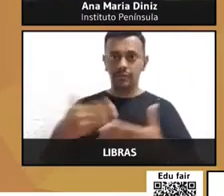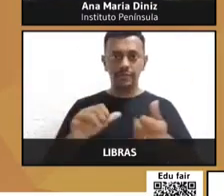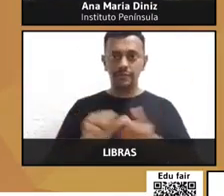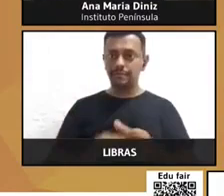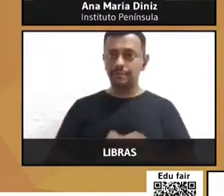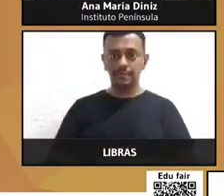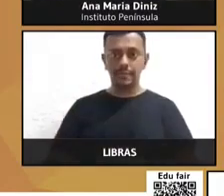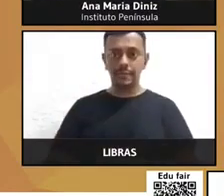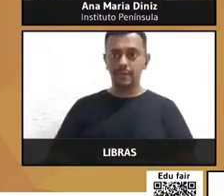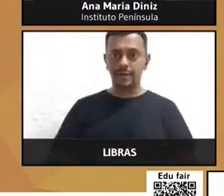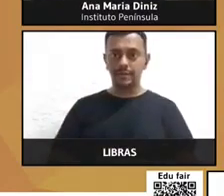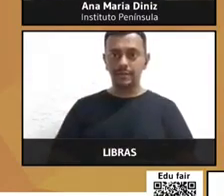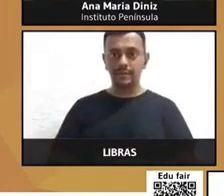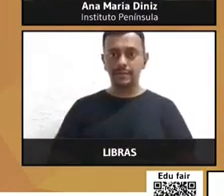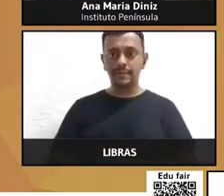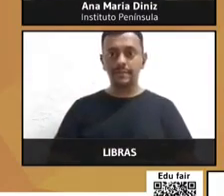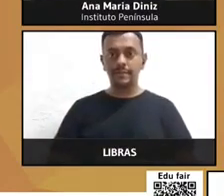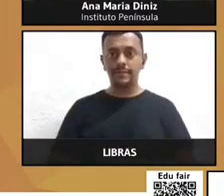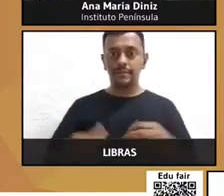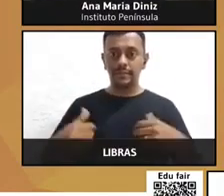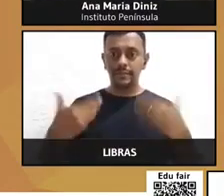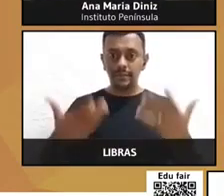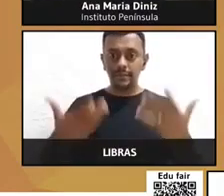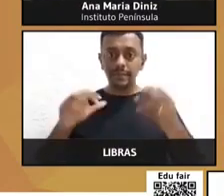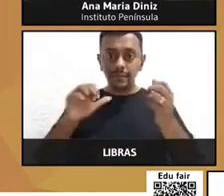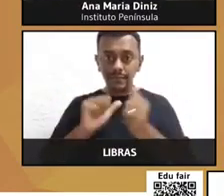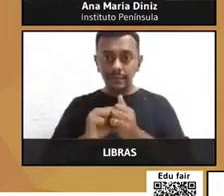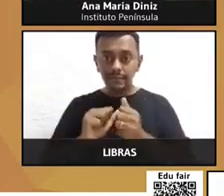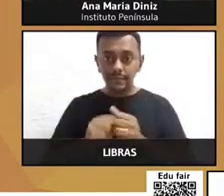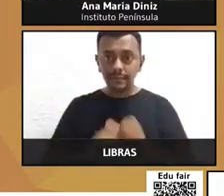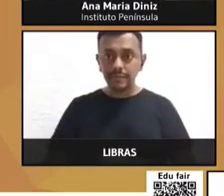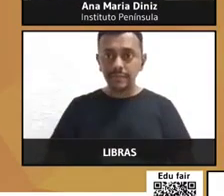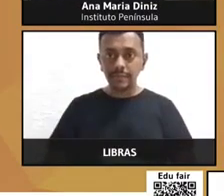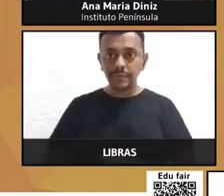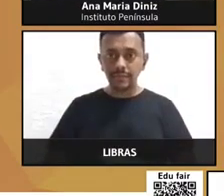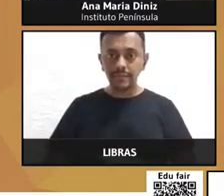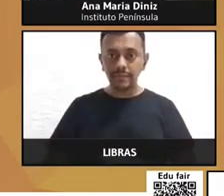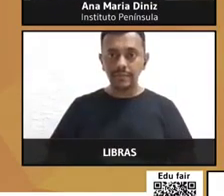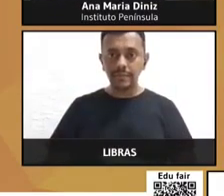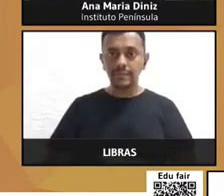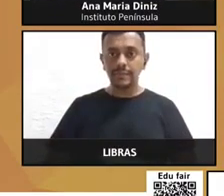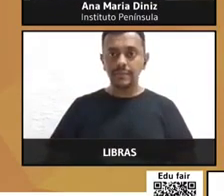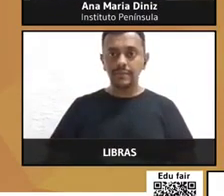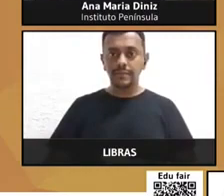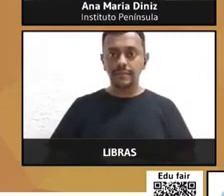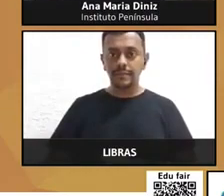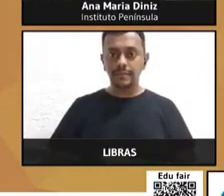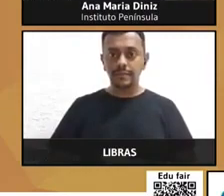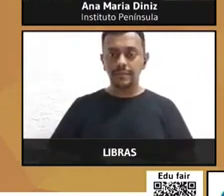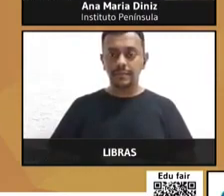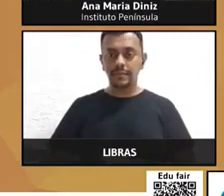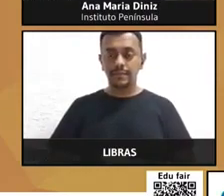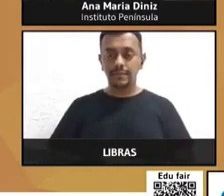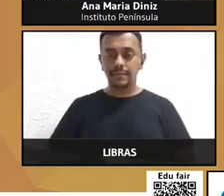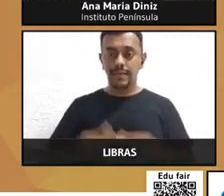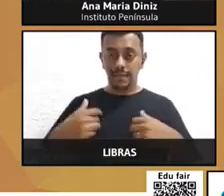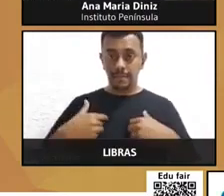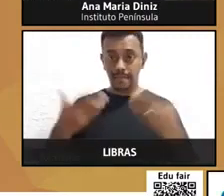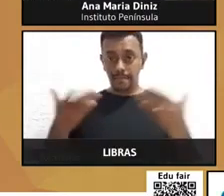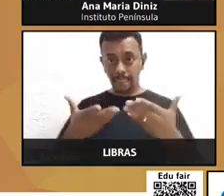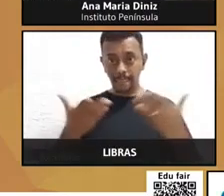our generation A maior with unpredicted outcomes. During the pandemic, 1.5